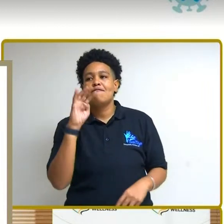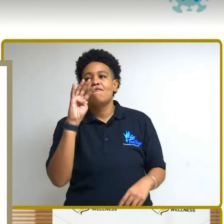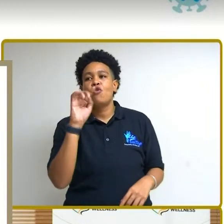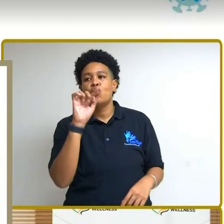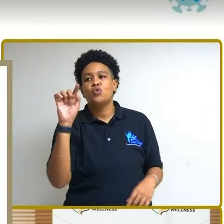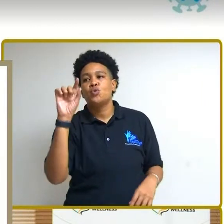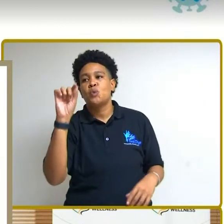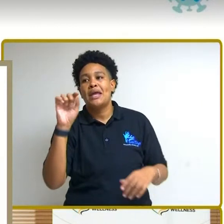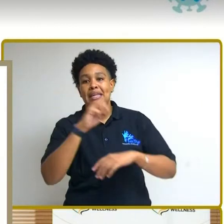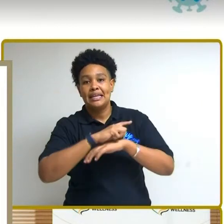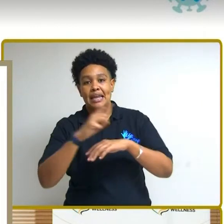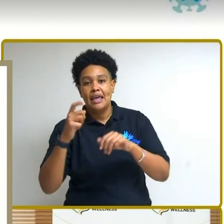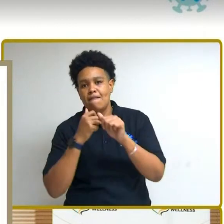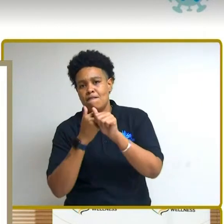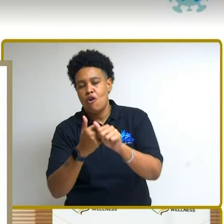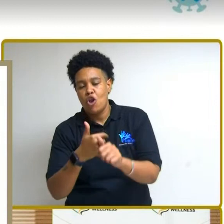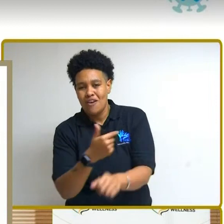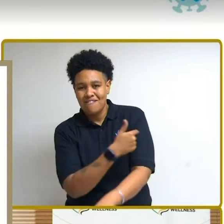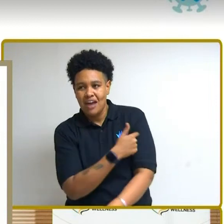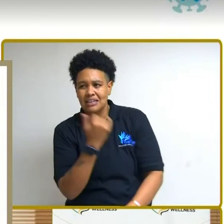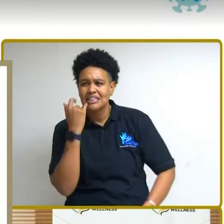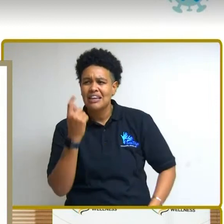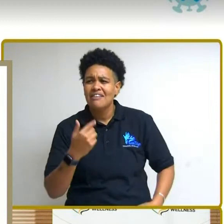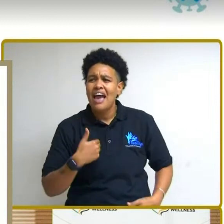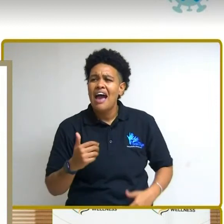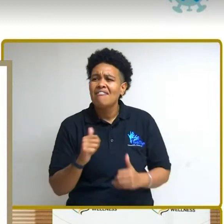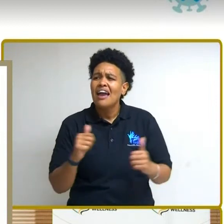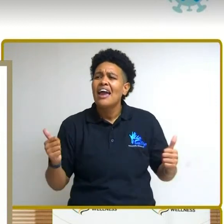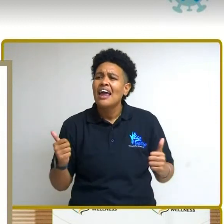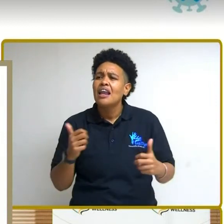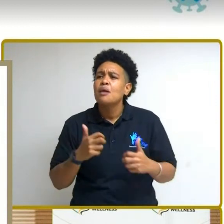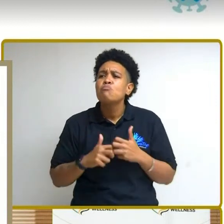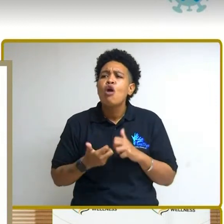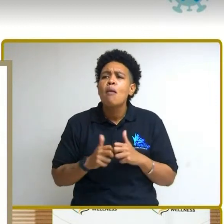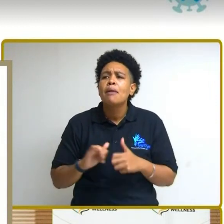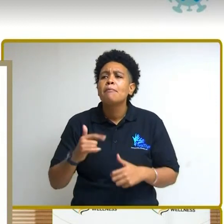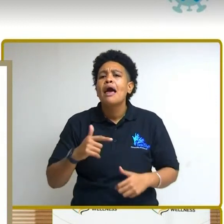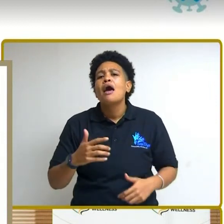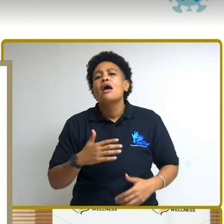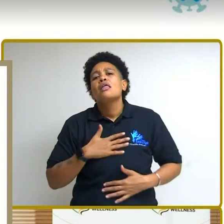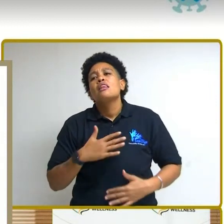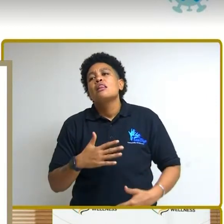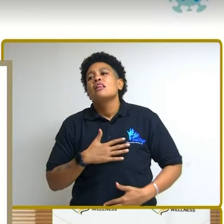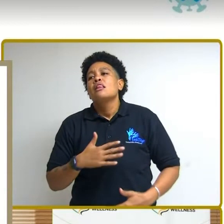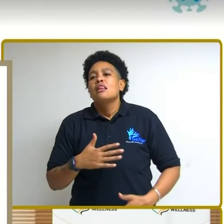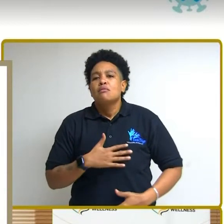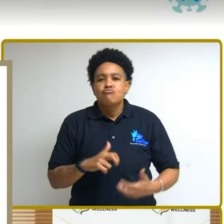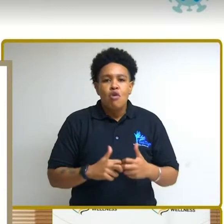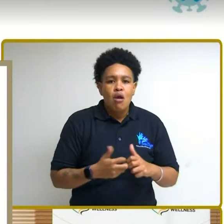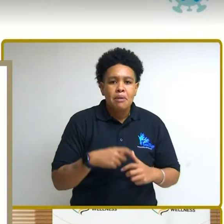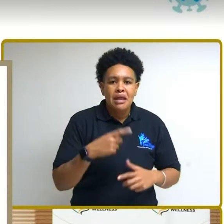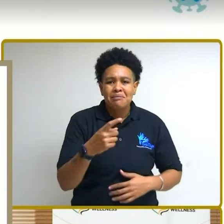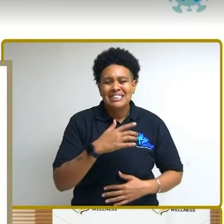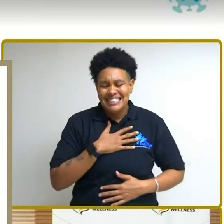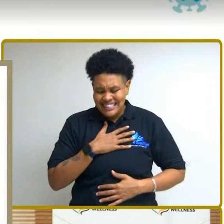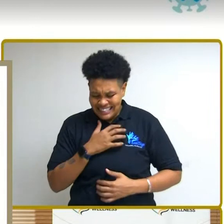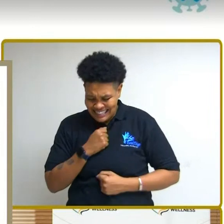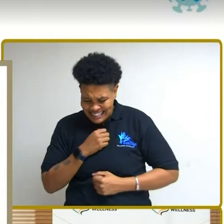20 days following vaccination, they have any problems such as difficulty breathing, chest